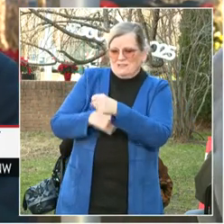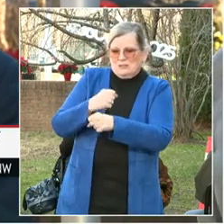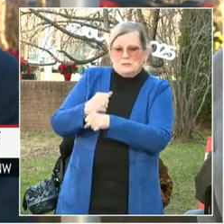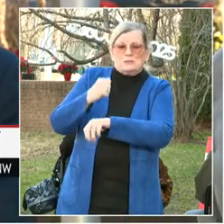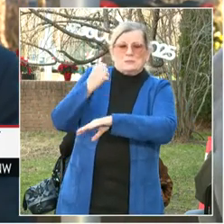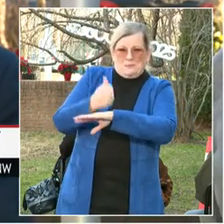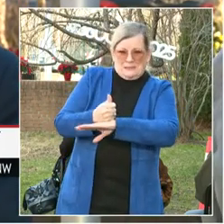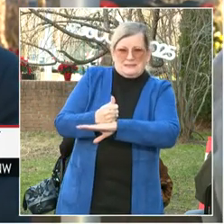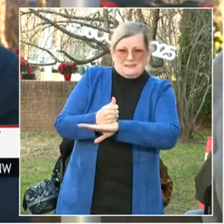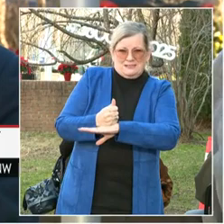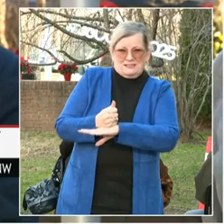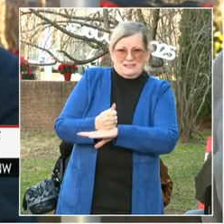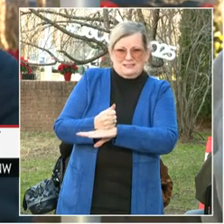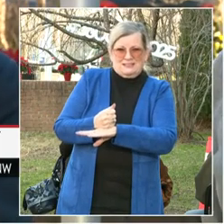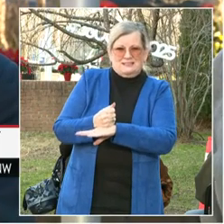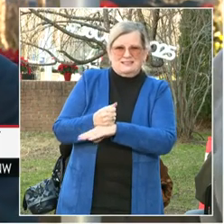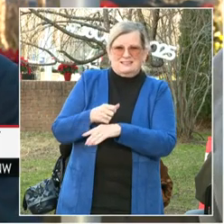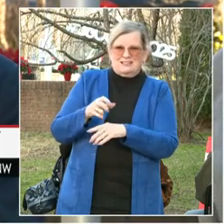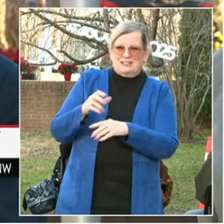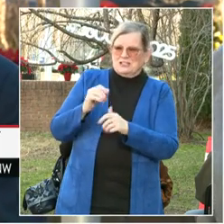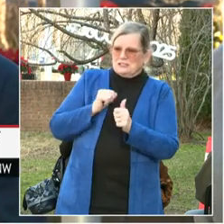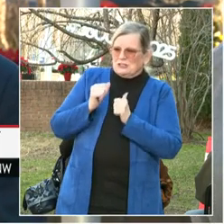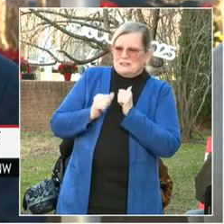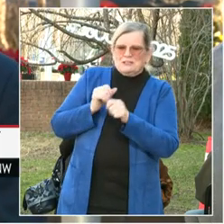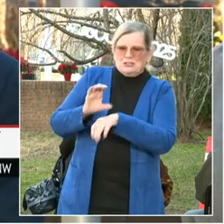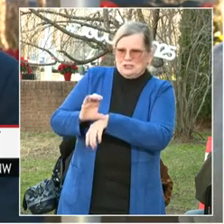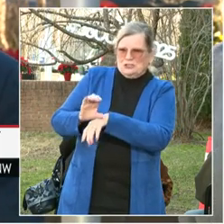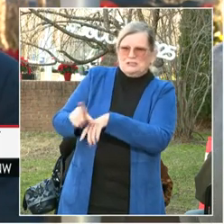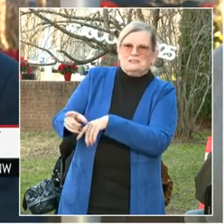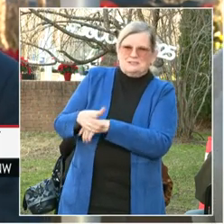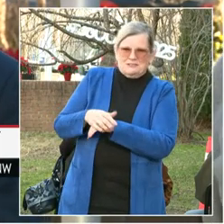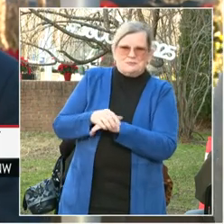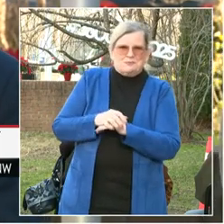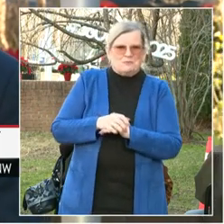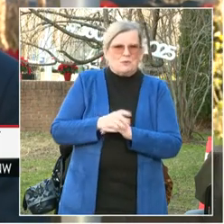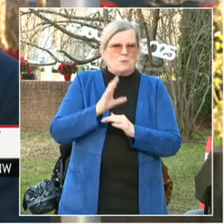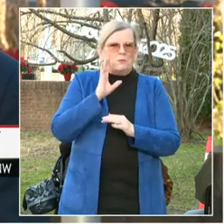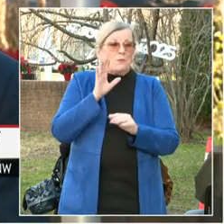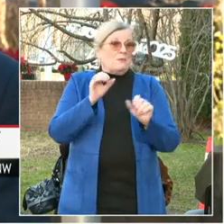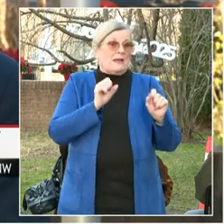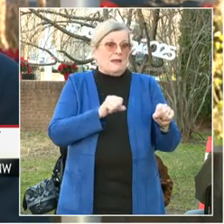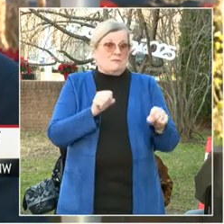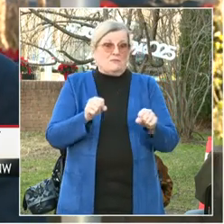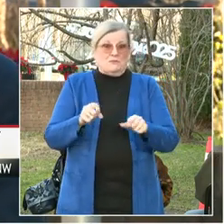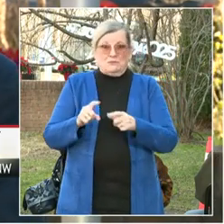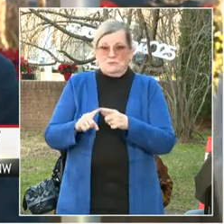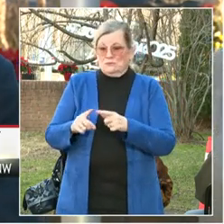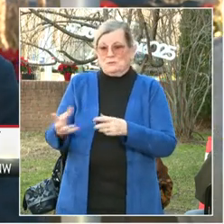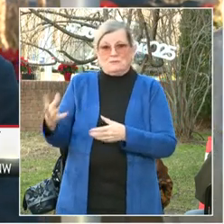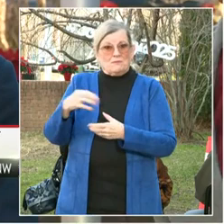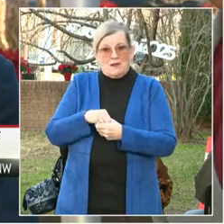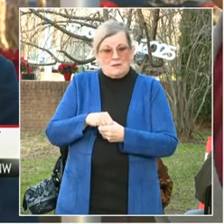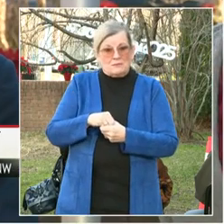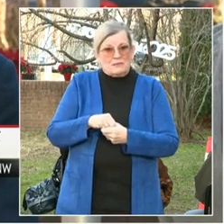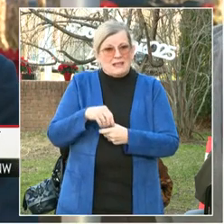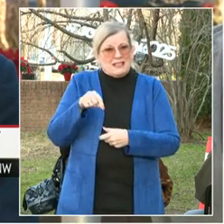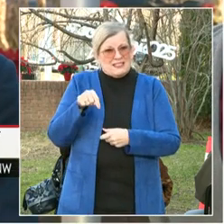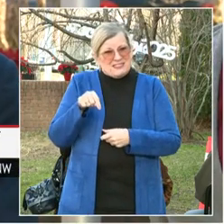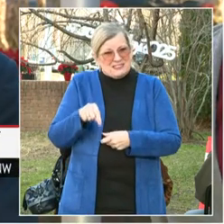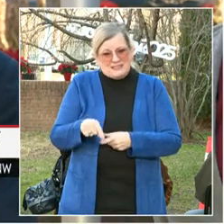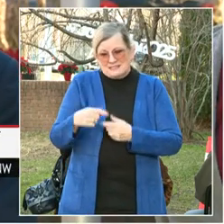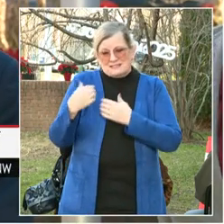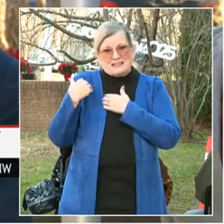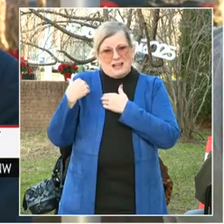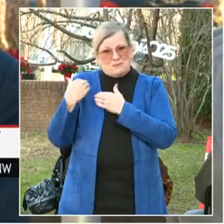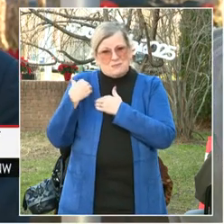goals. The roadmap also includes a call to action for all of us who care most about equity and opportunity for all of our